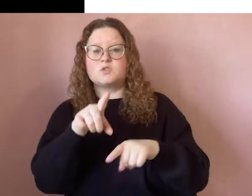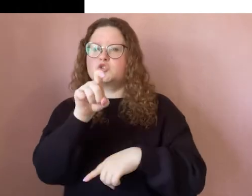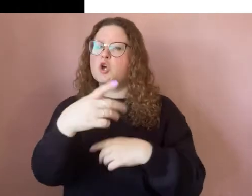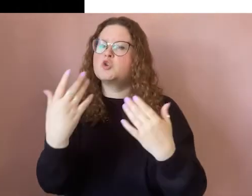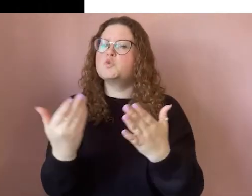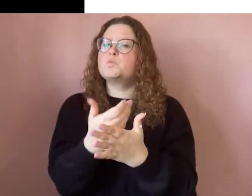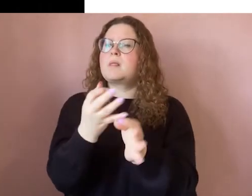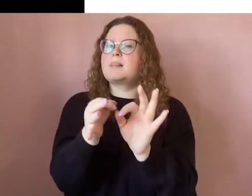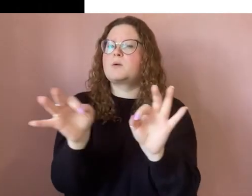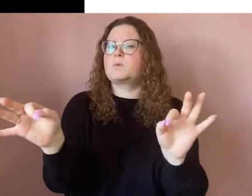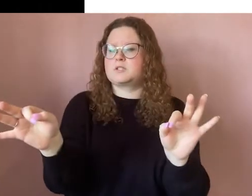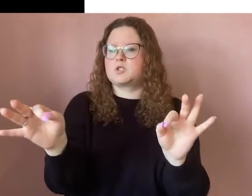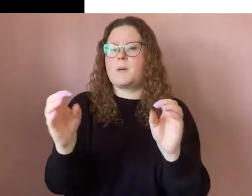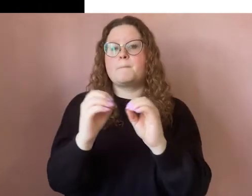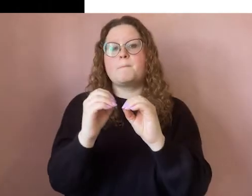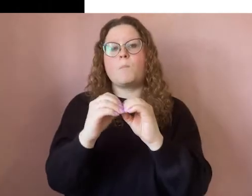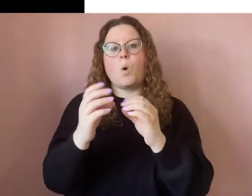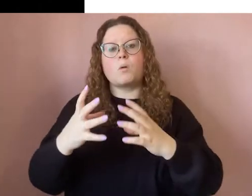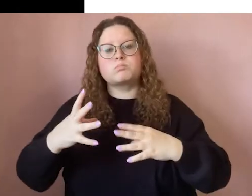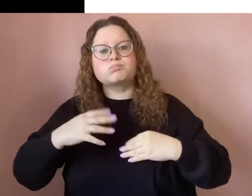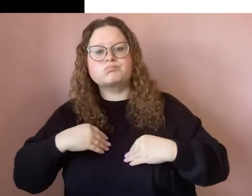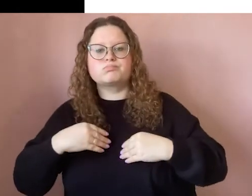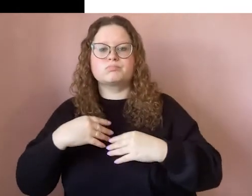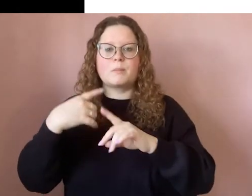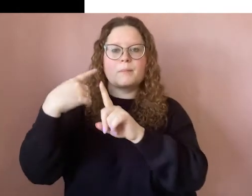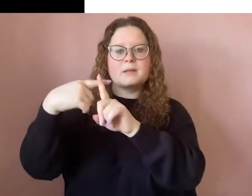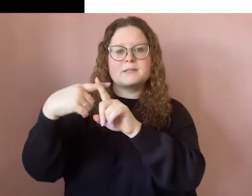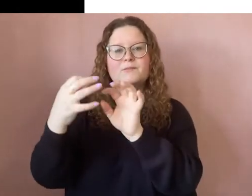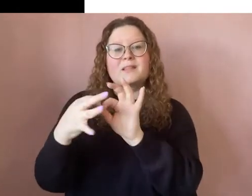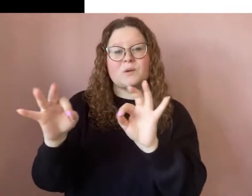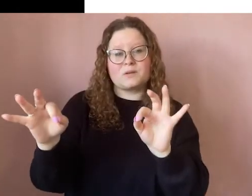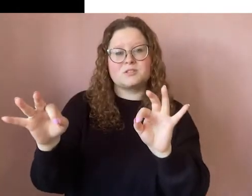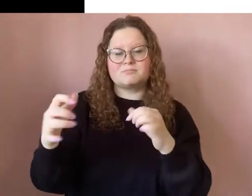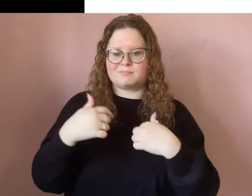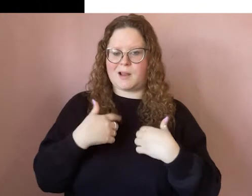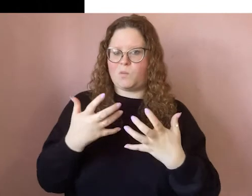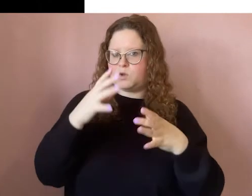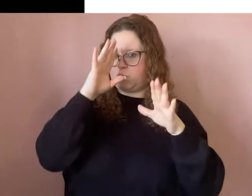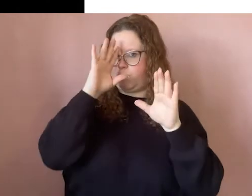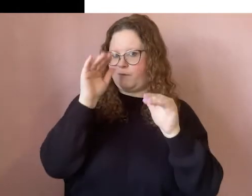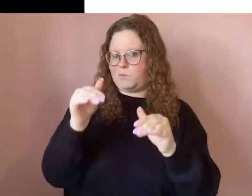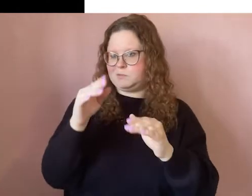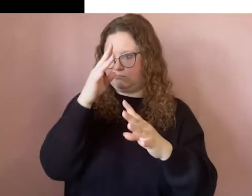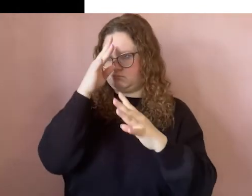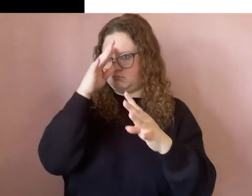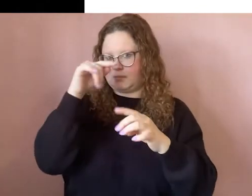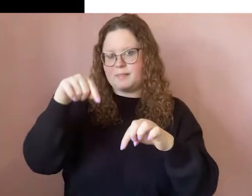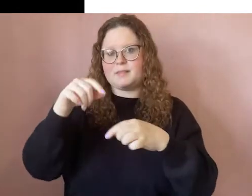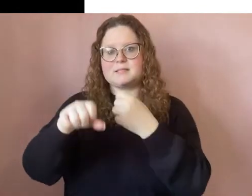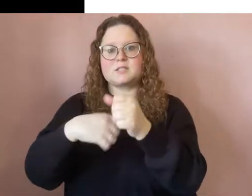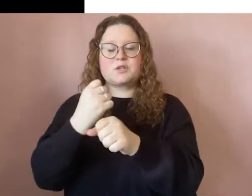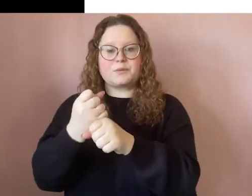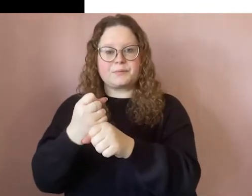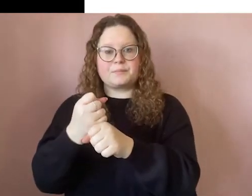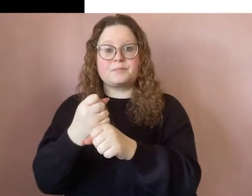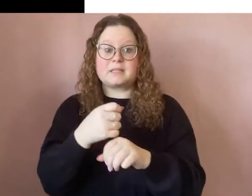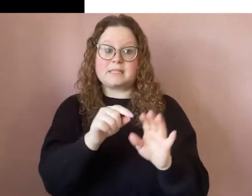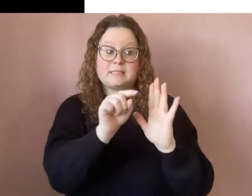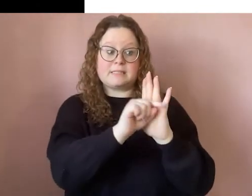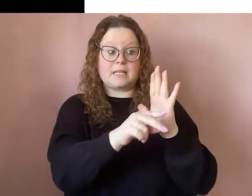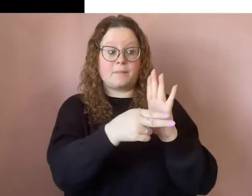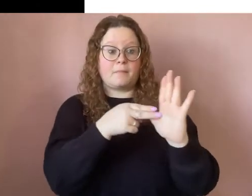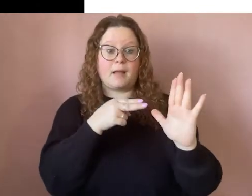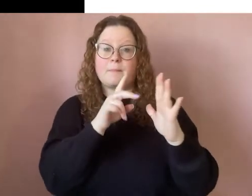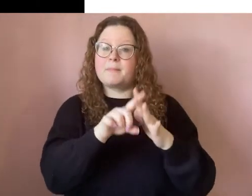The nomenclature of mental illness and mental health must change. As I just said to the other questioner,